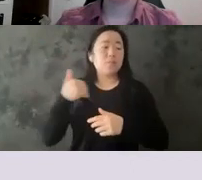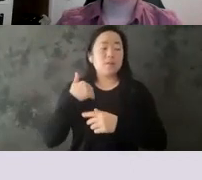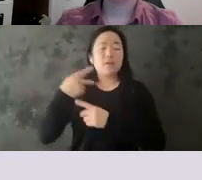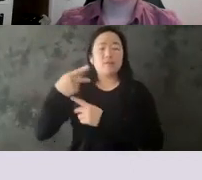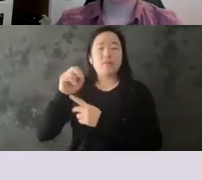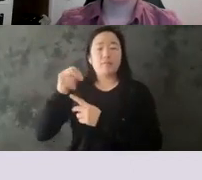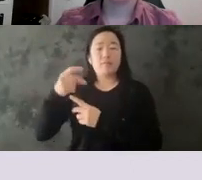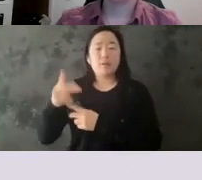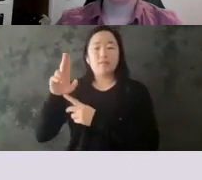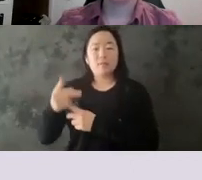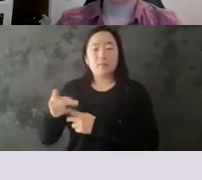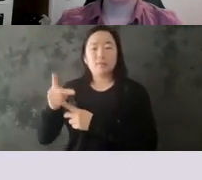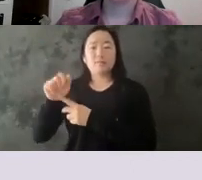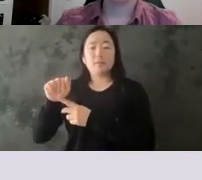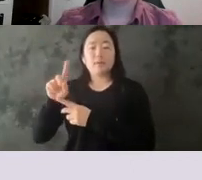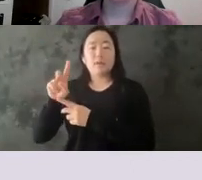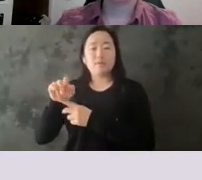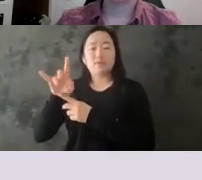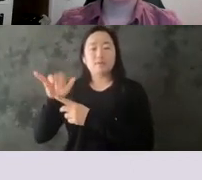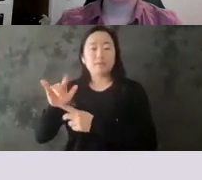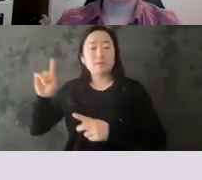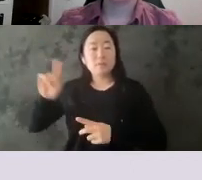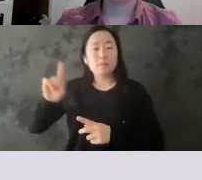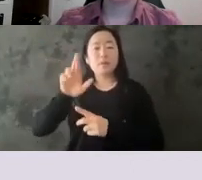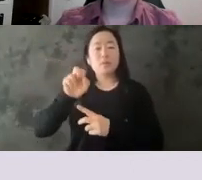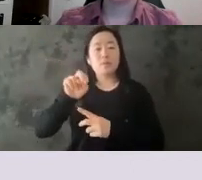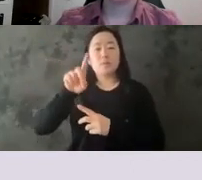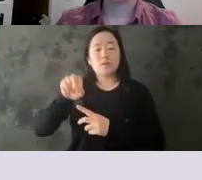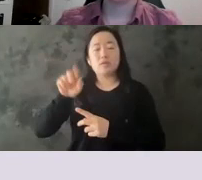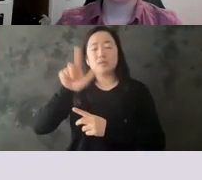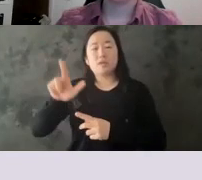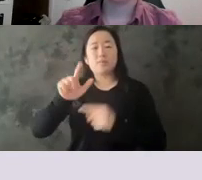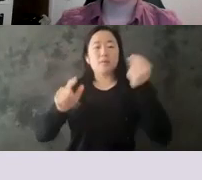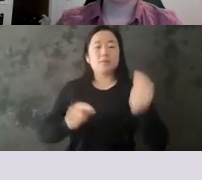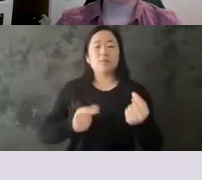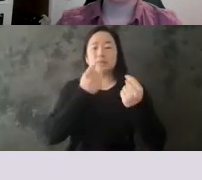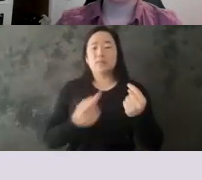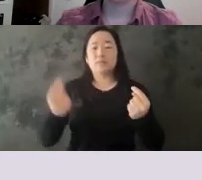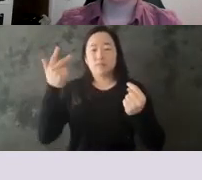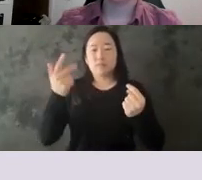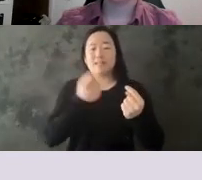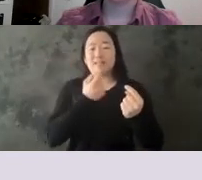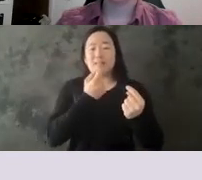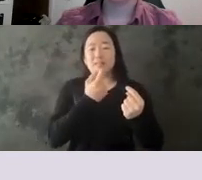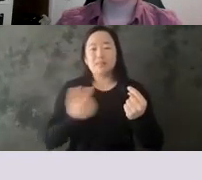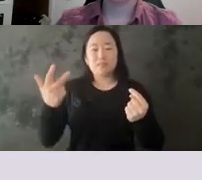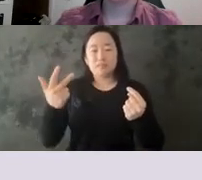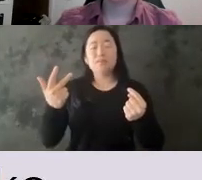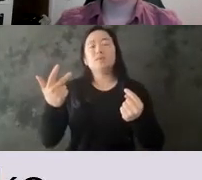Rondo Library on Tuesdays from 11 a.m. to 3. We'll include more information about that in the follow-up